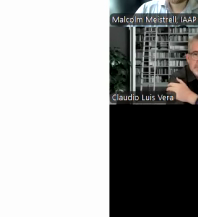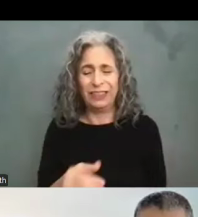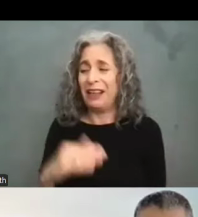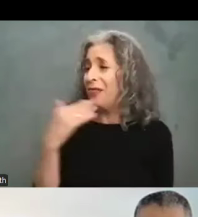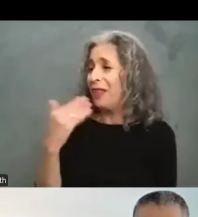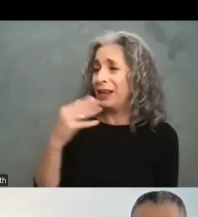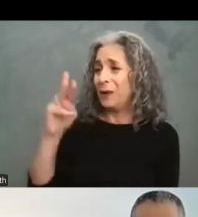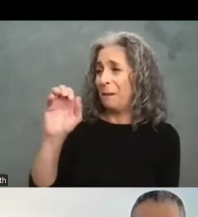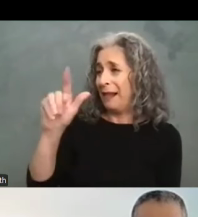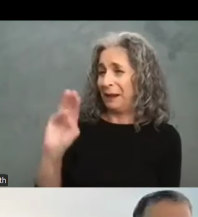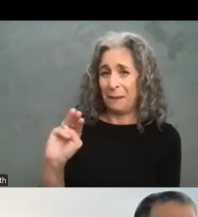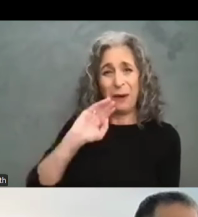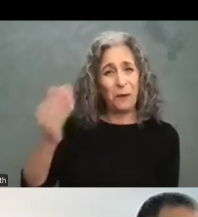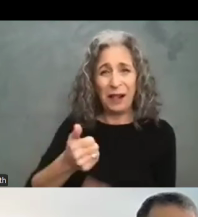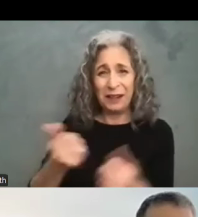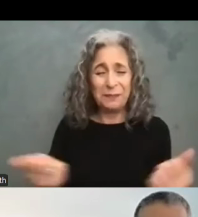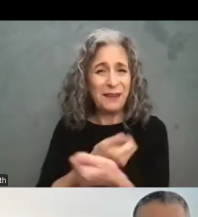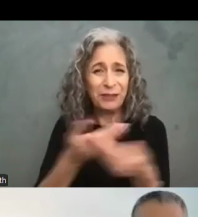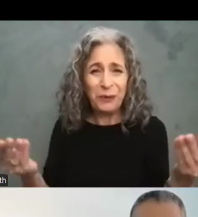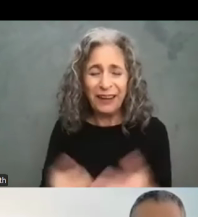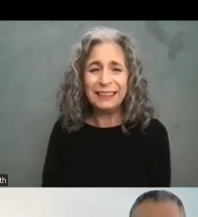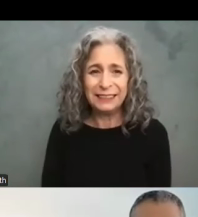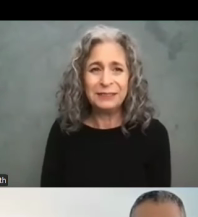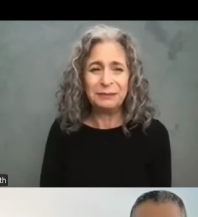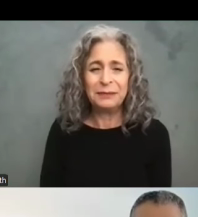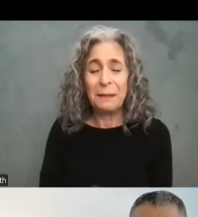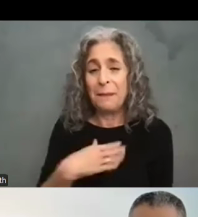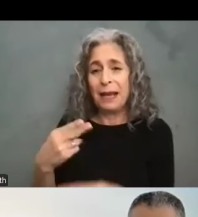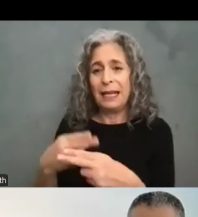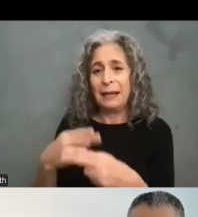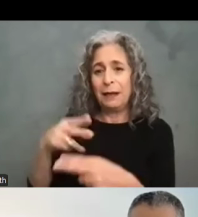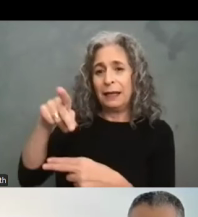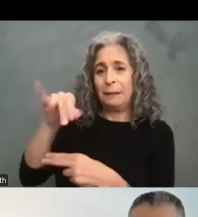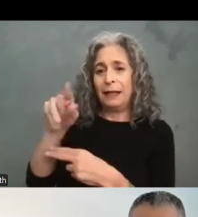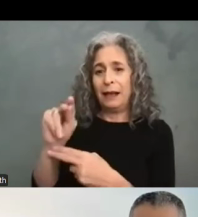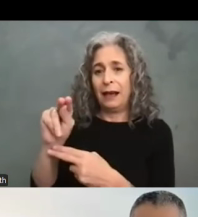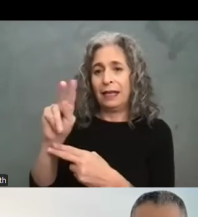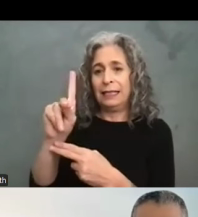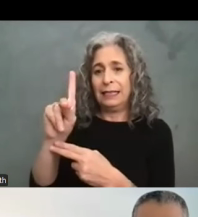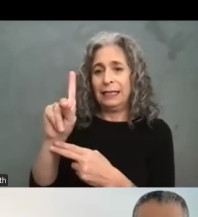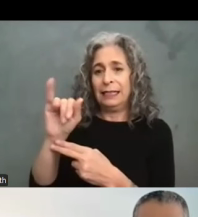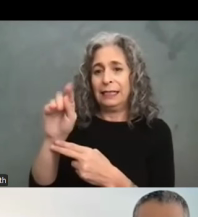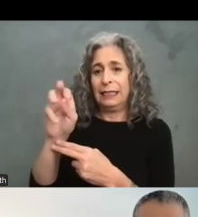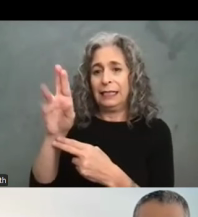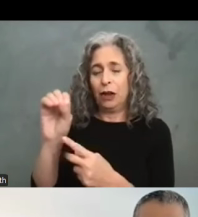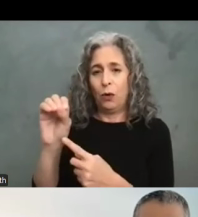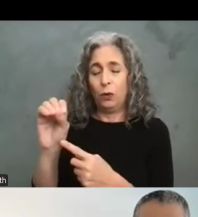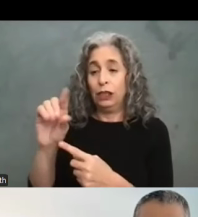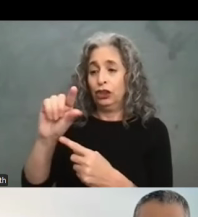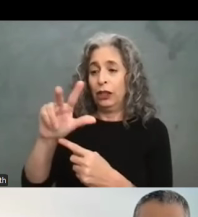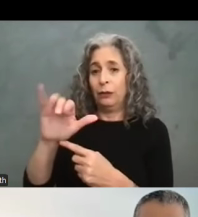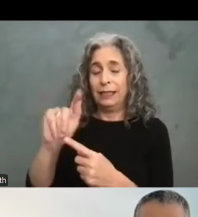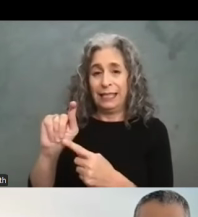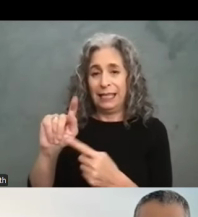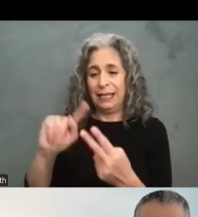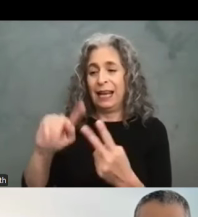you very much, Malcolm, and welcome everyone. My name is Pina Dintino, and today on behalf of G3ACT and IAAP,